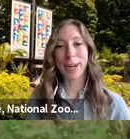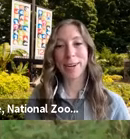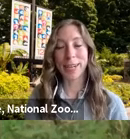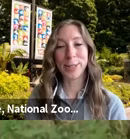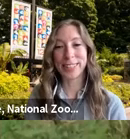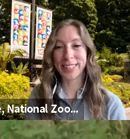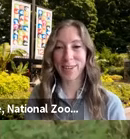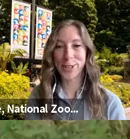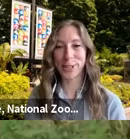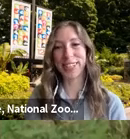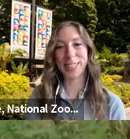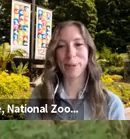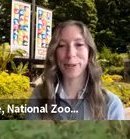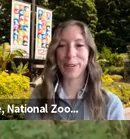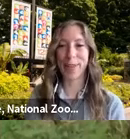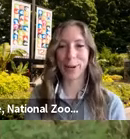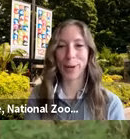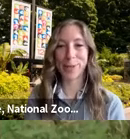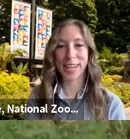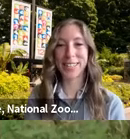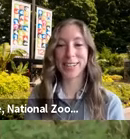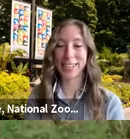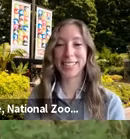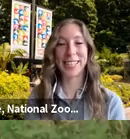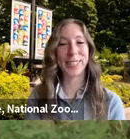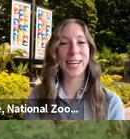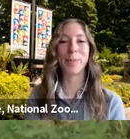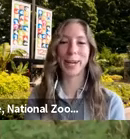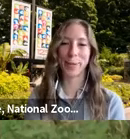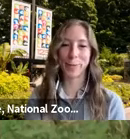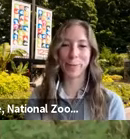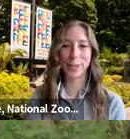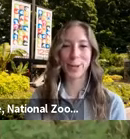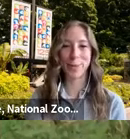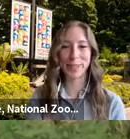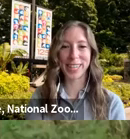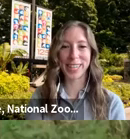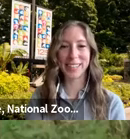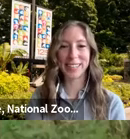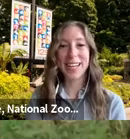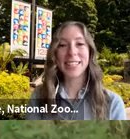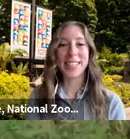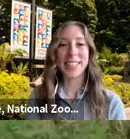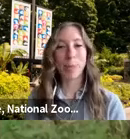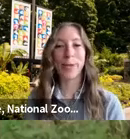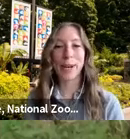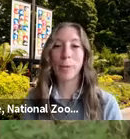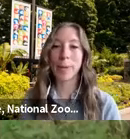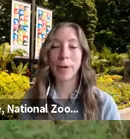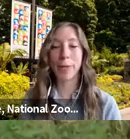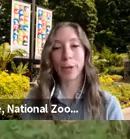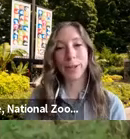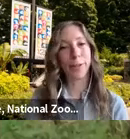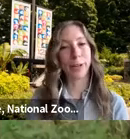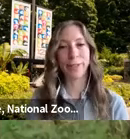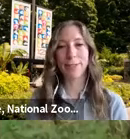the Americas, who is live streaming this program on their website to continue celebrating World Migratory Bird Day. Today's program will be